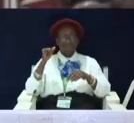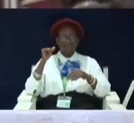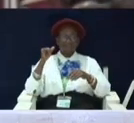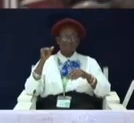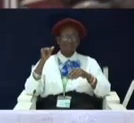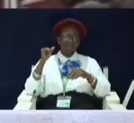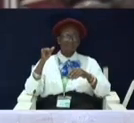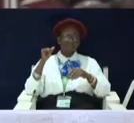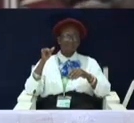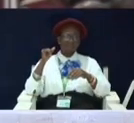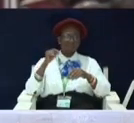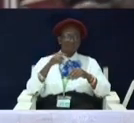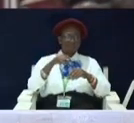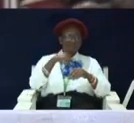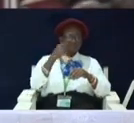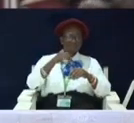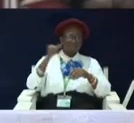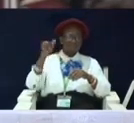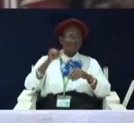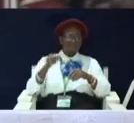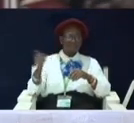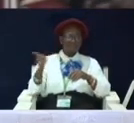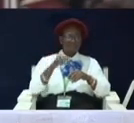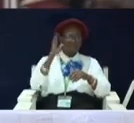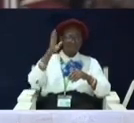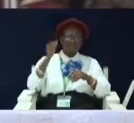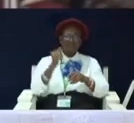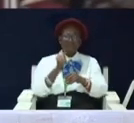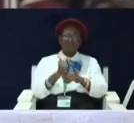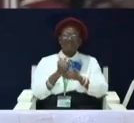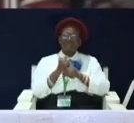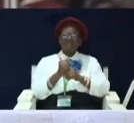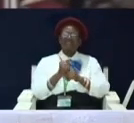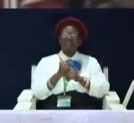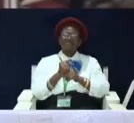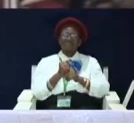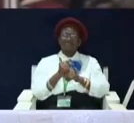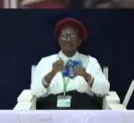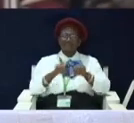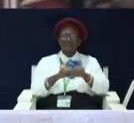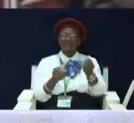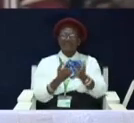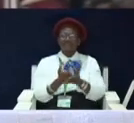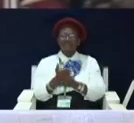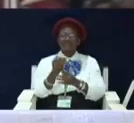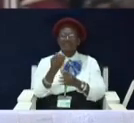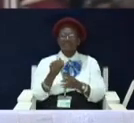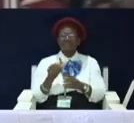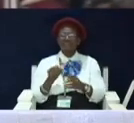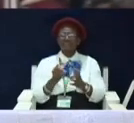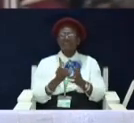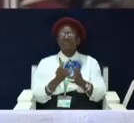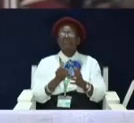said that you could get breakthrough through violent prayer.